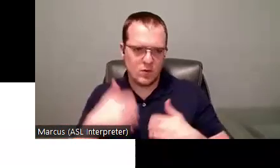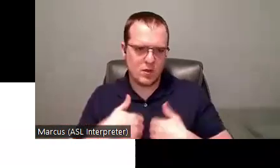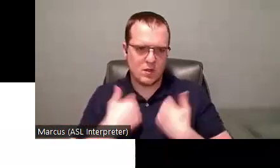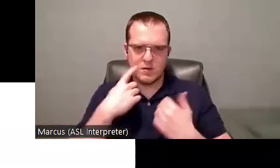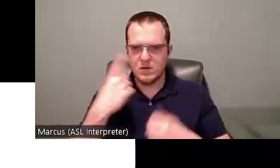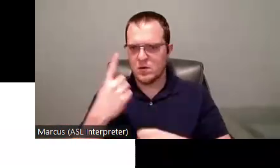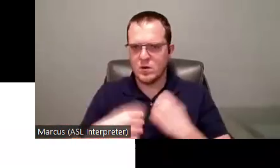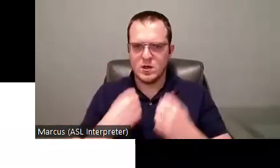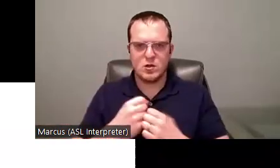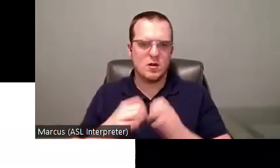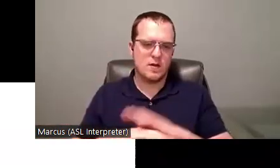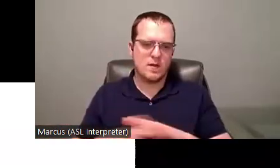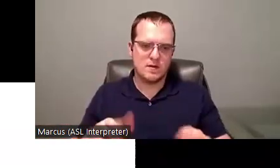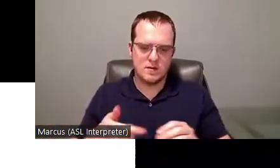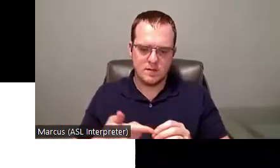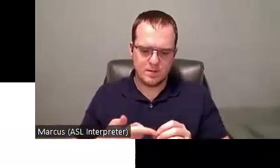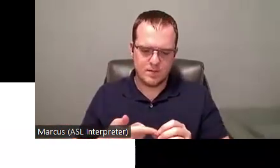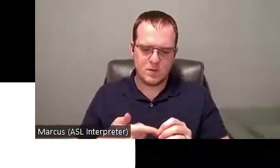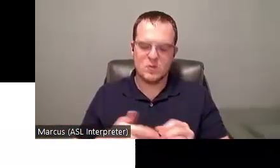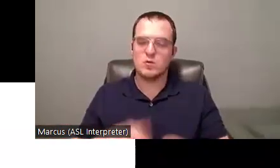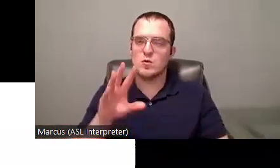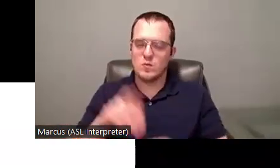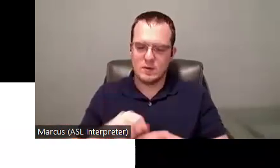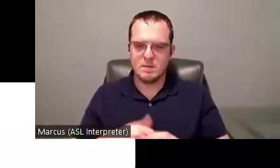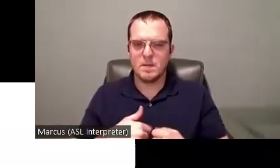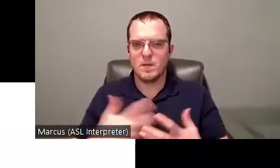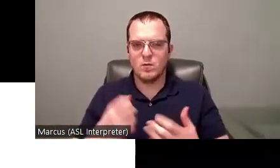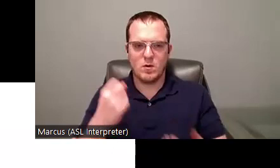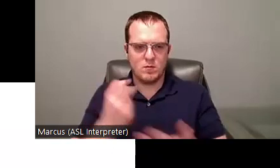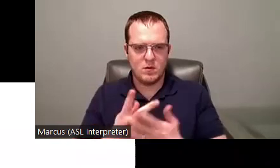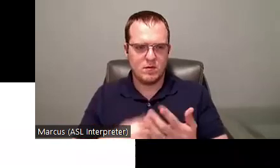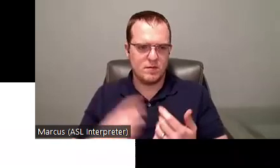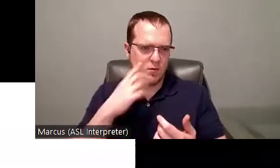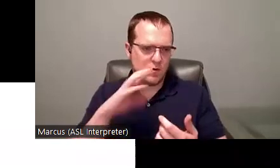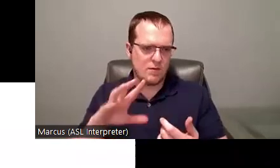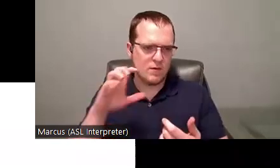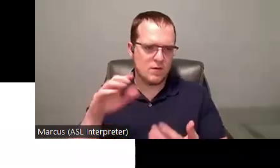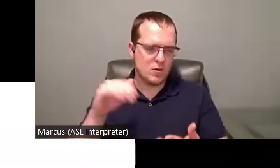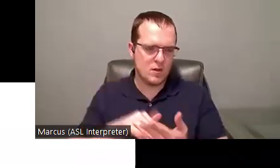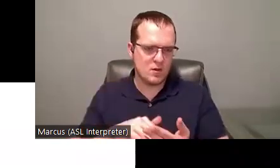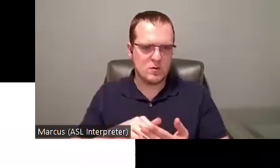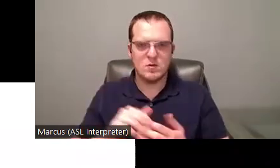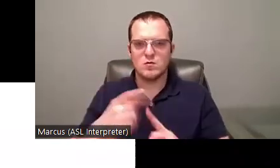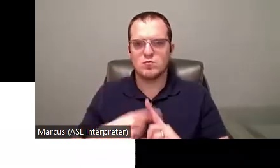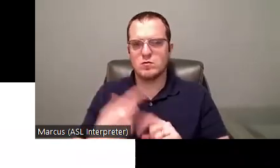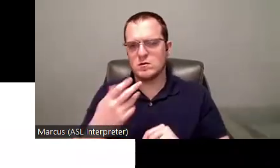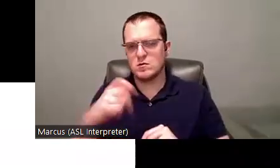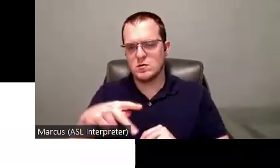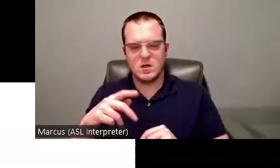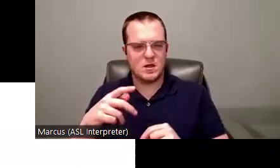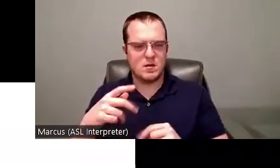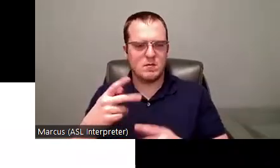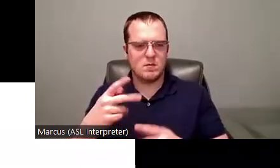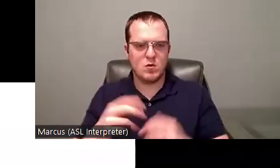year. To recap, I am here today seeking approval for a $500,000 rental gap program loan